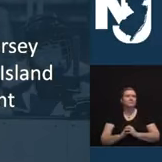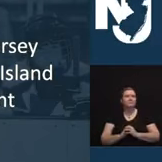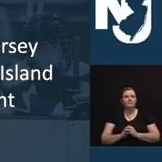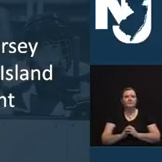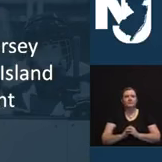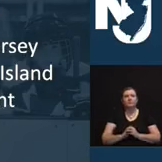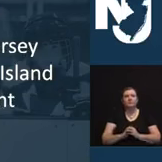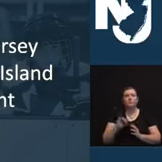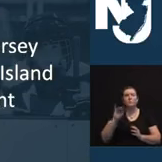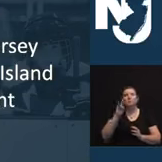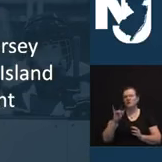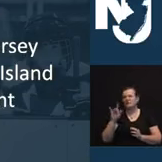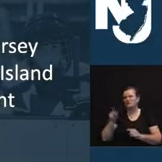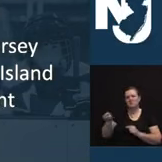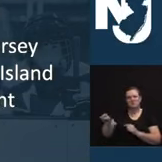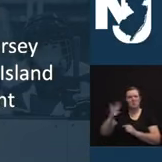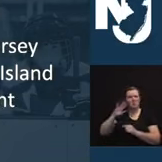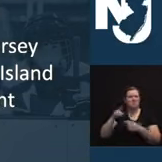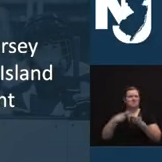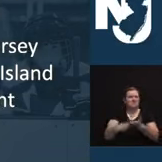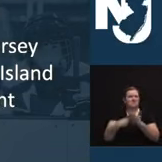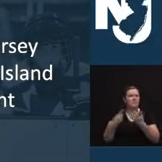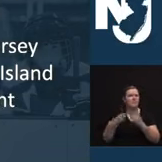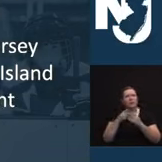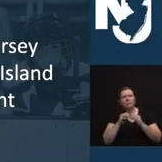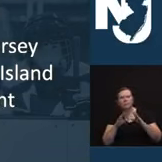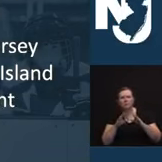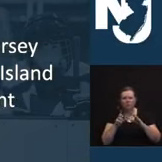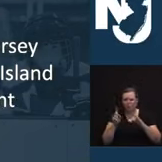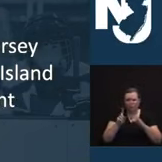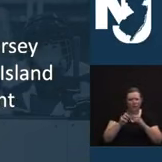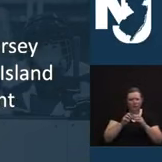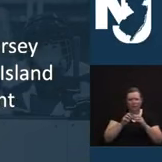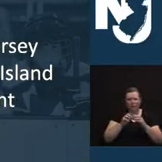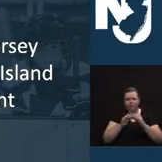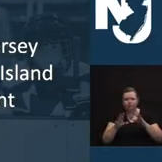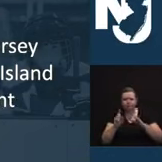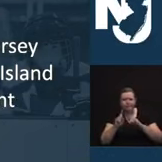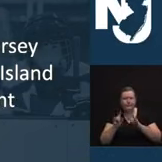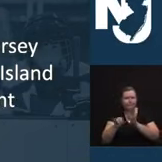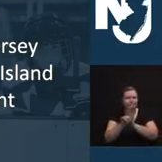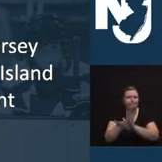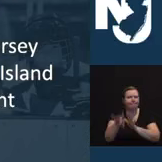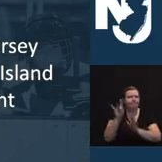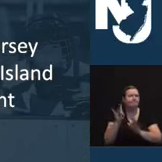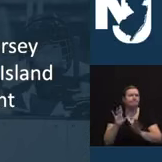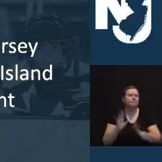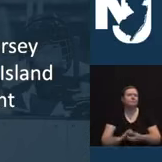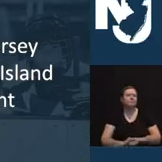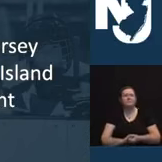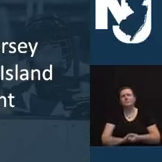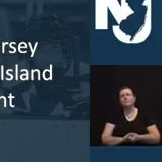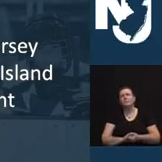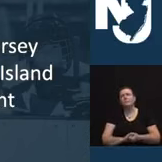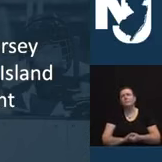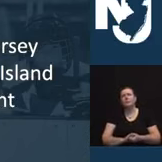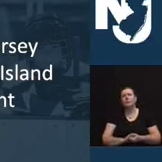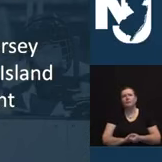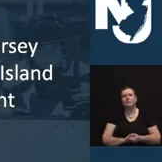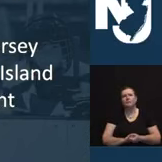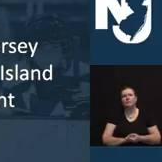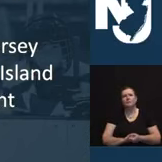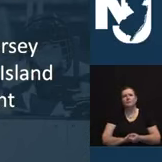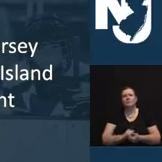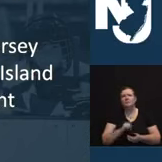spread coming from, and it's fair to say on sports, Judy, we aren't sure that it's actually coming